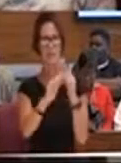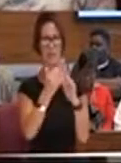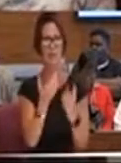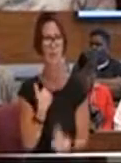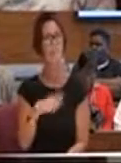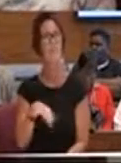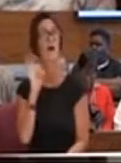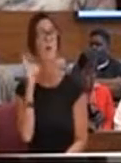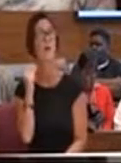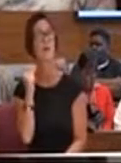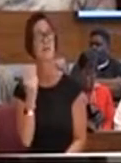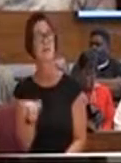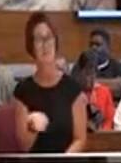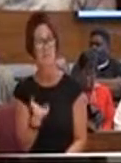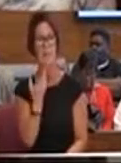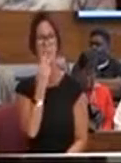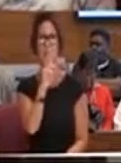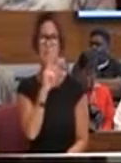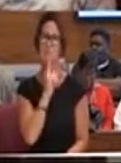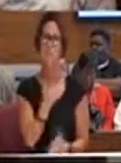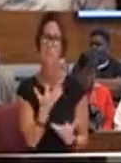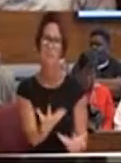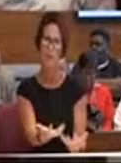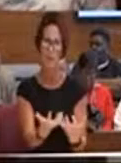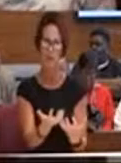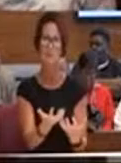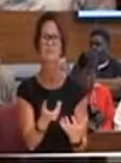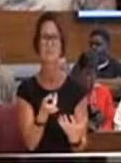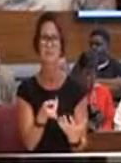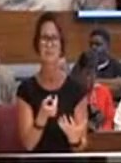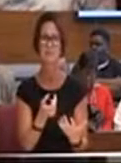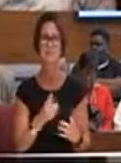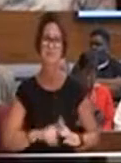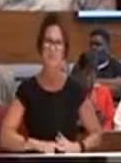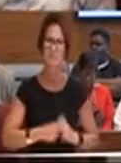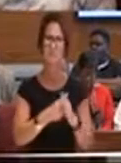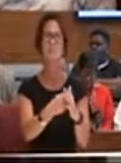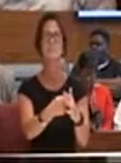Baton Rouge wants this to happen. Baton Rouge really wants this to happen.